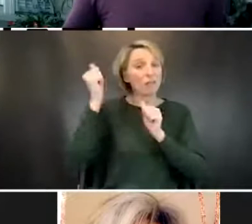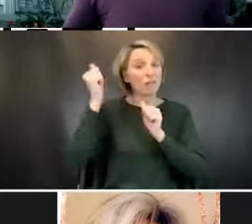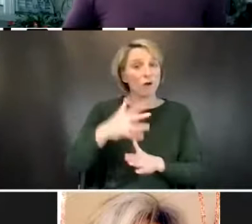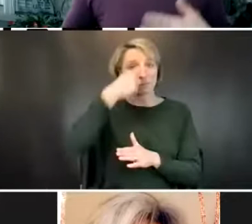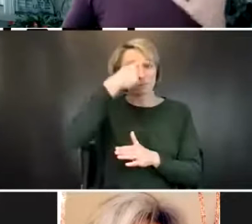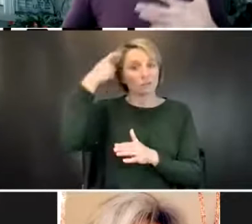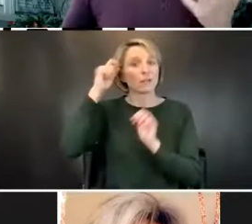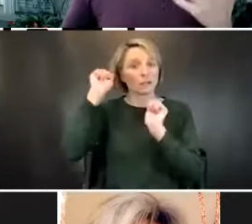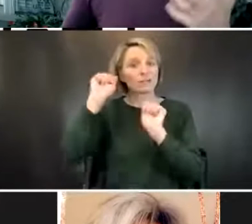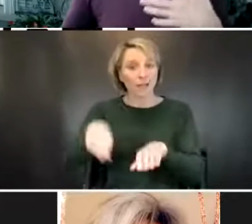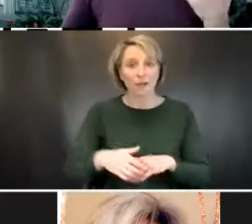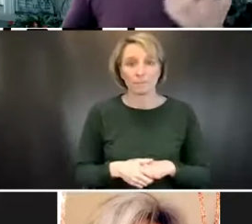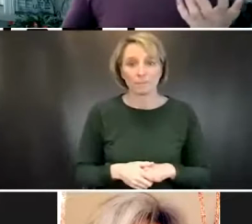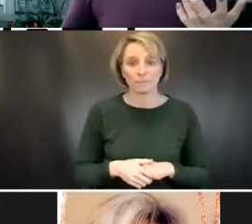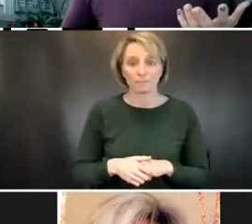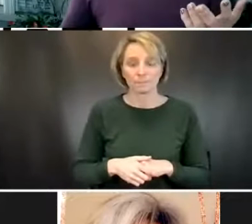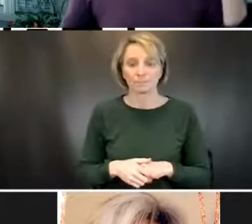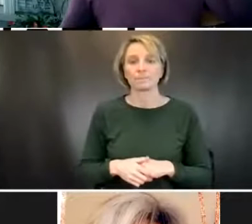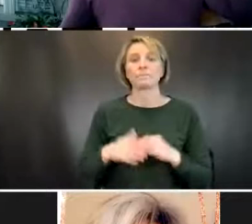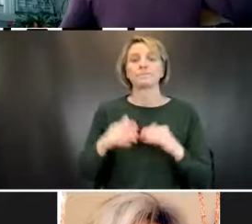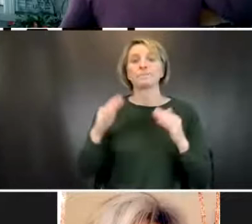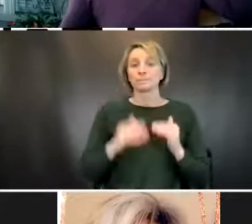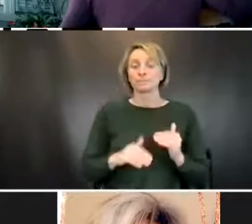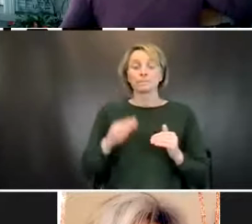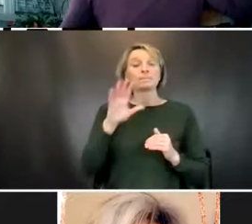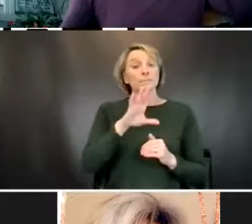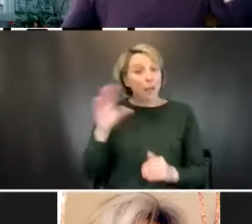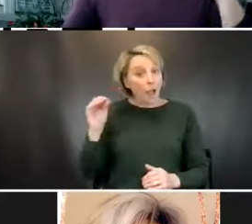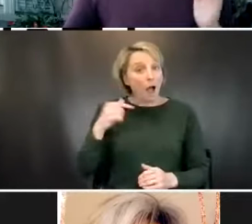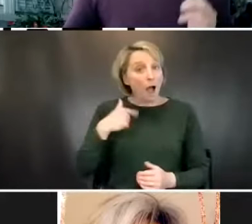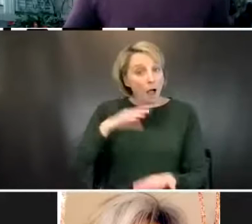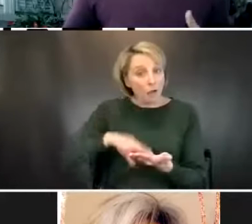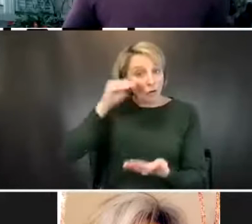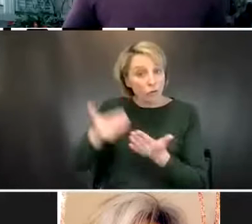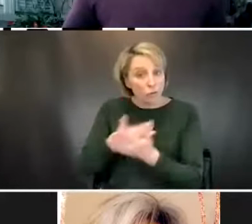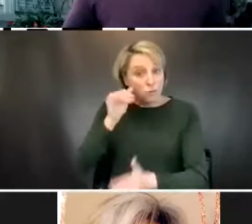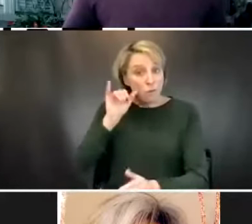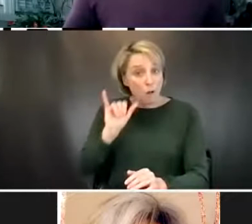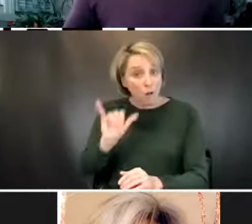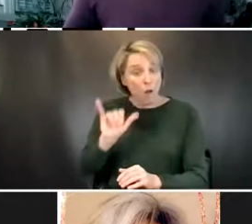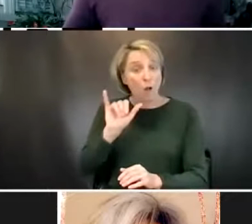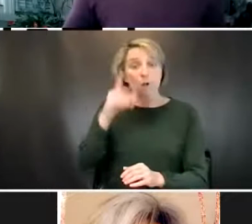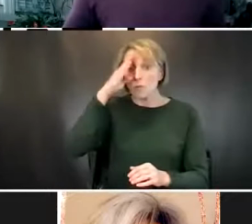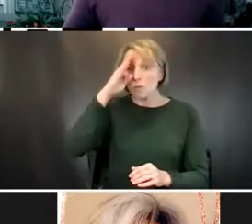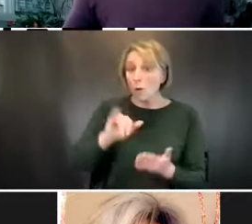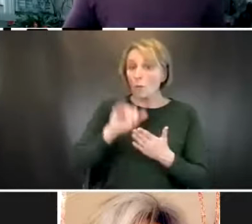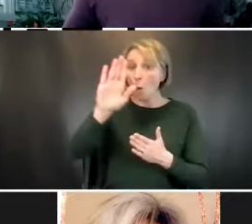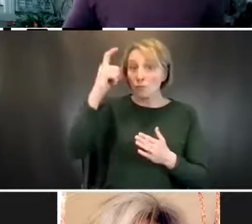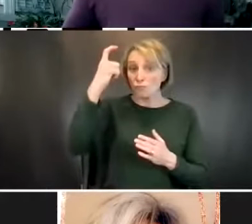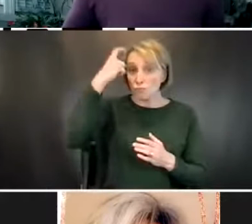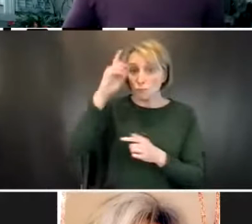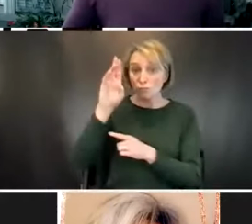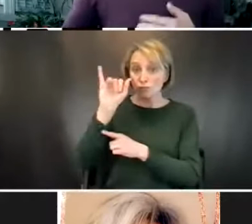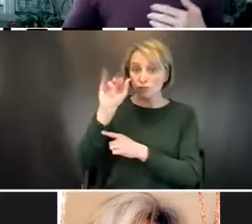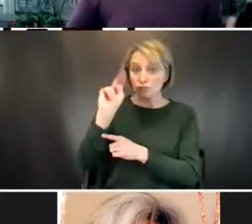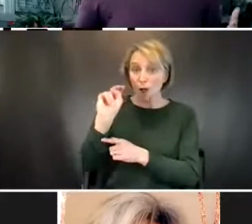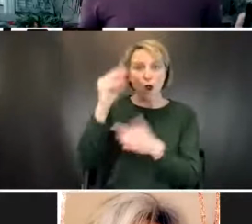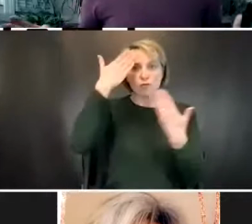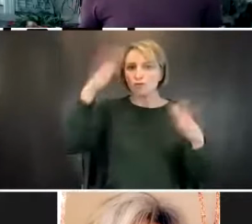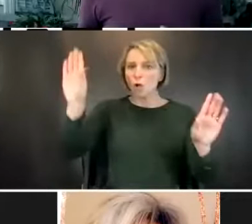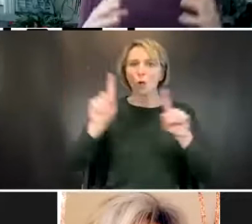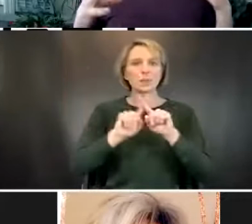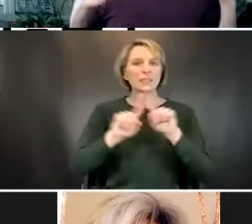Understandably, actually this was news for me, the brain doesn't know the difference between real and perceived stressors. So